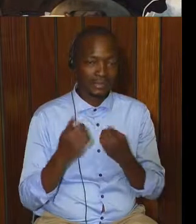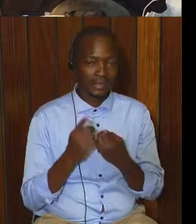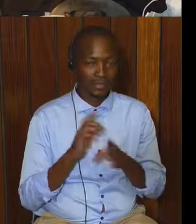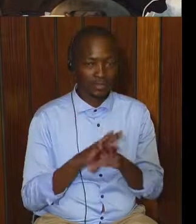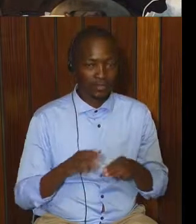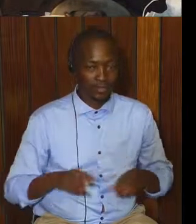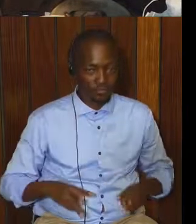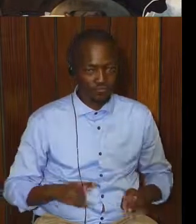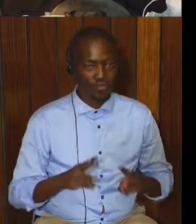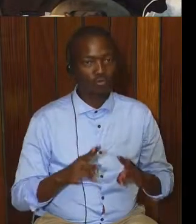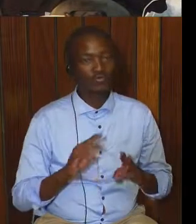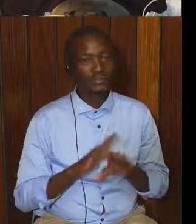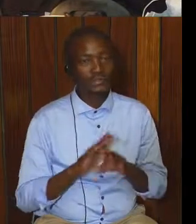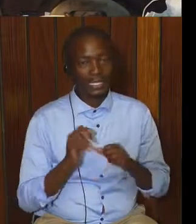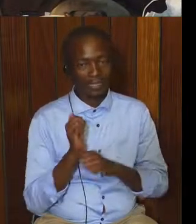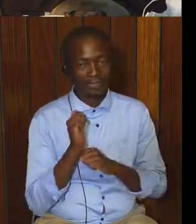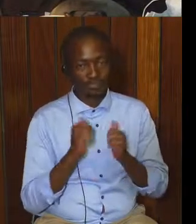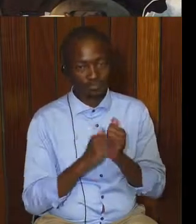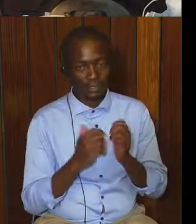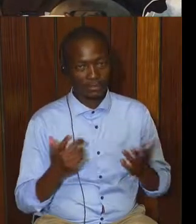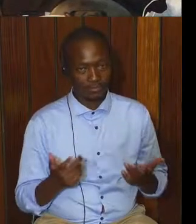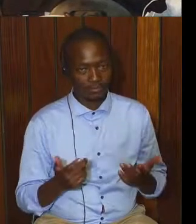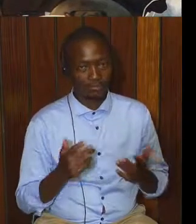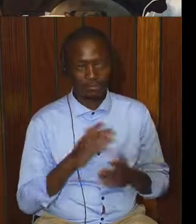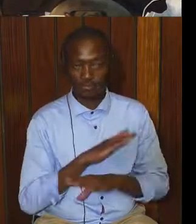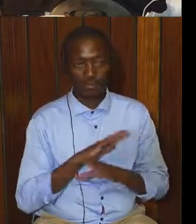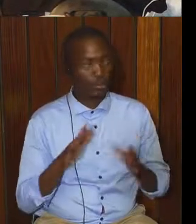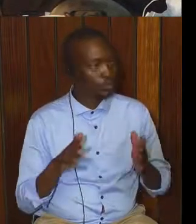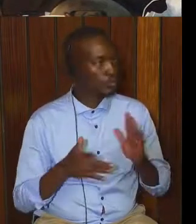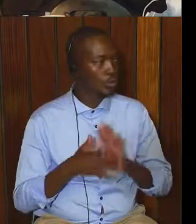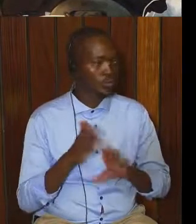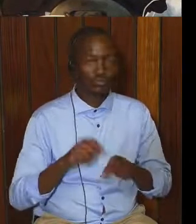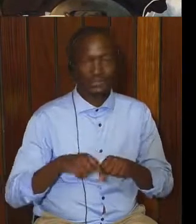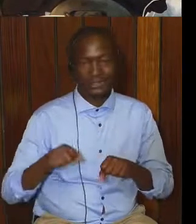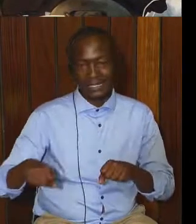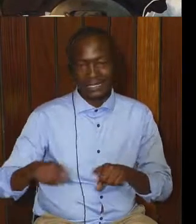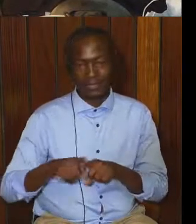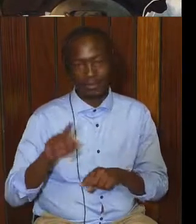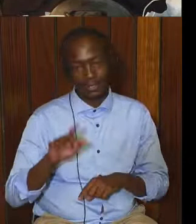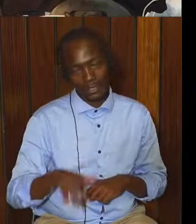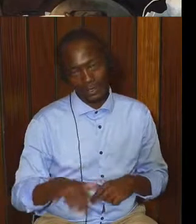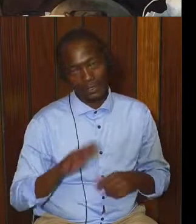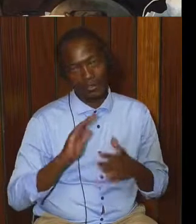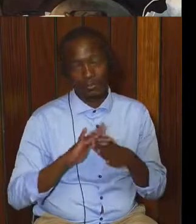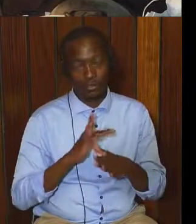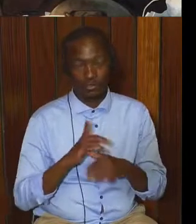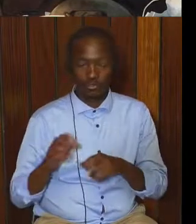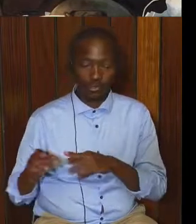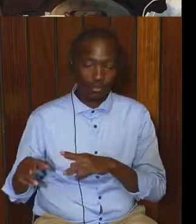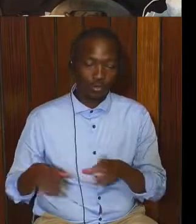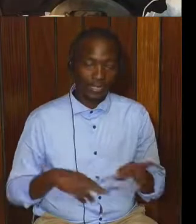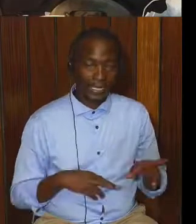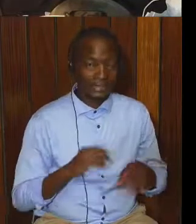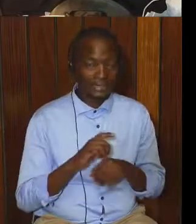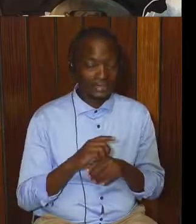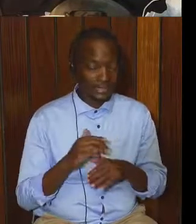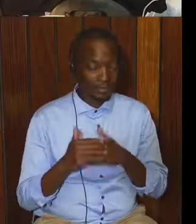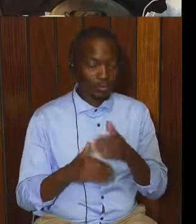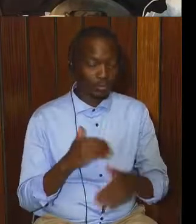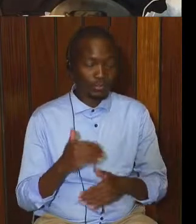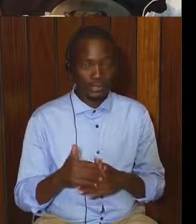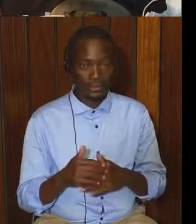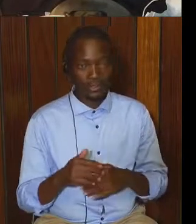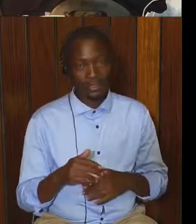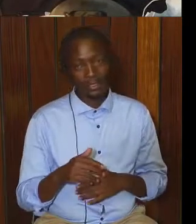Roads and Infrastructure. So we're not going to delay there, because already that process of appointing the PSP,